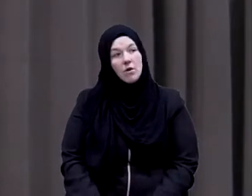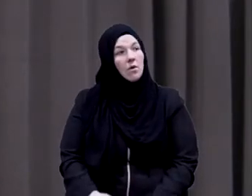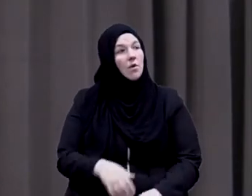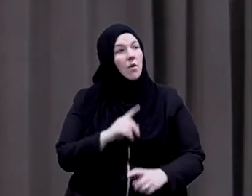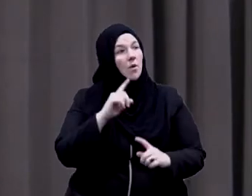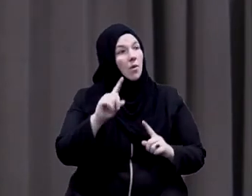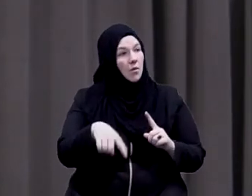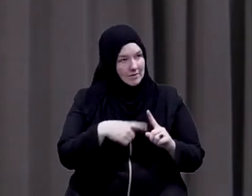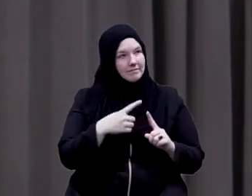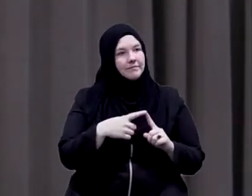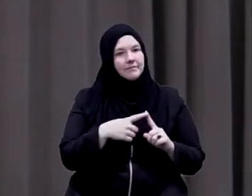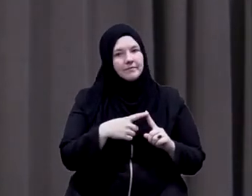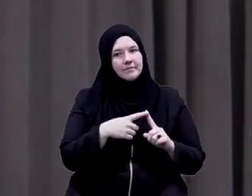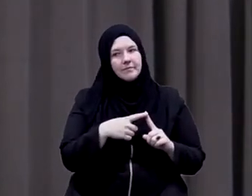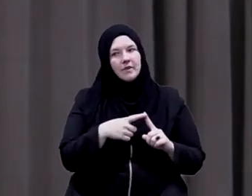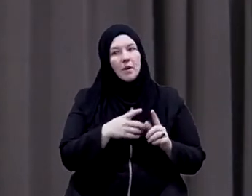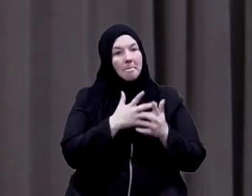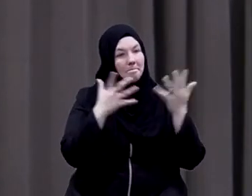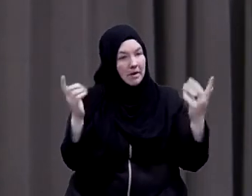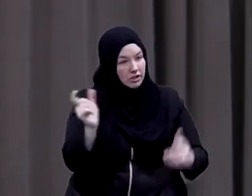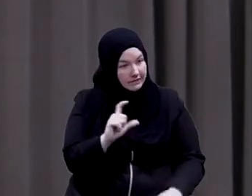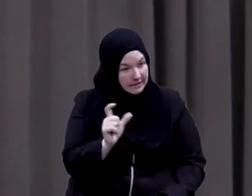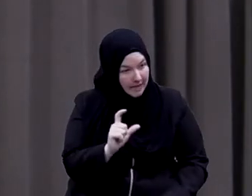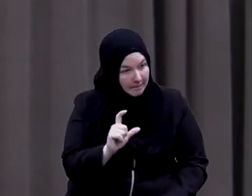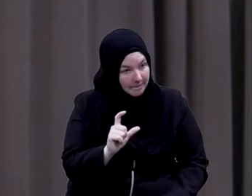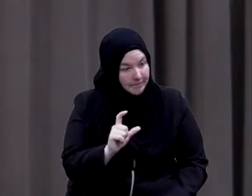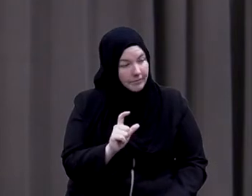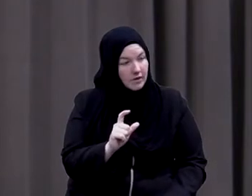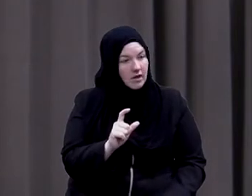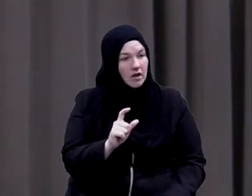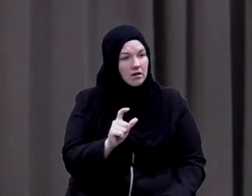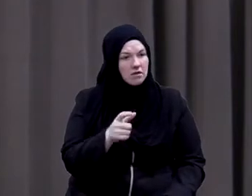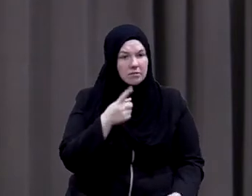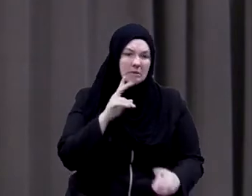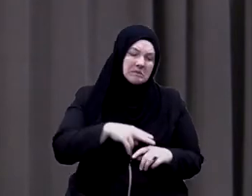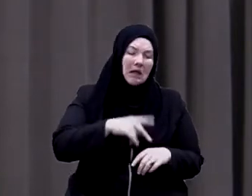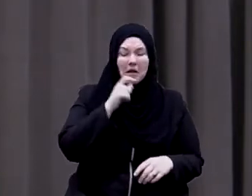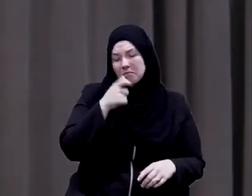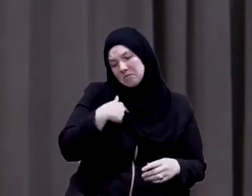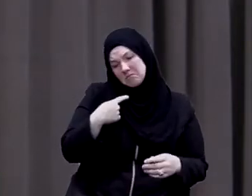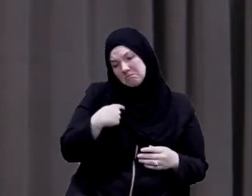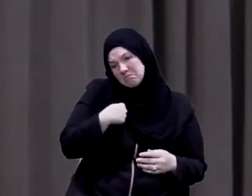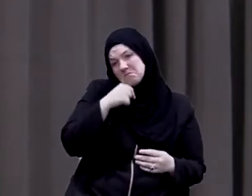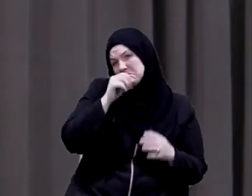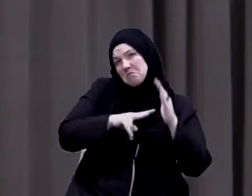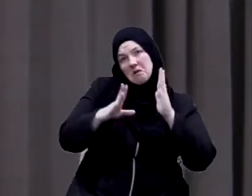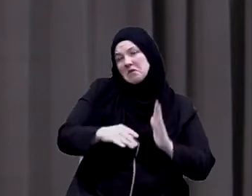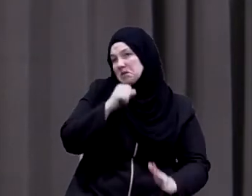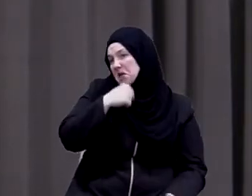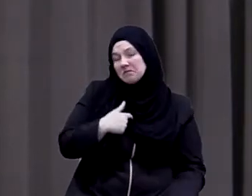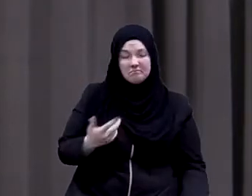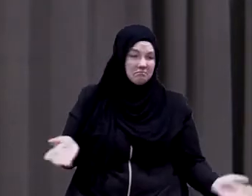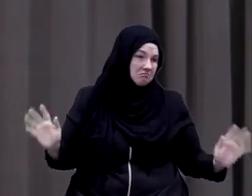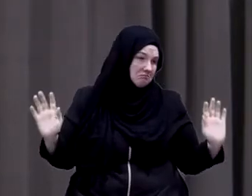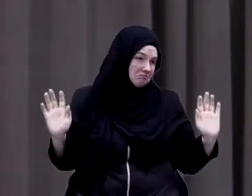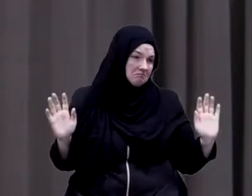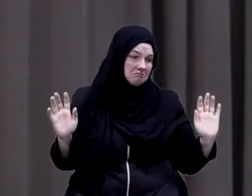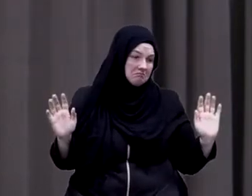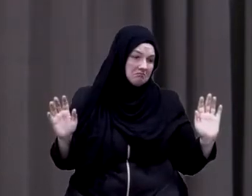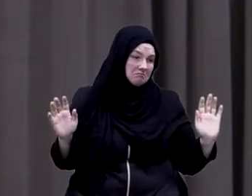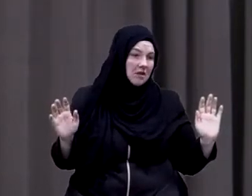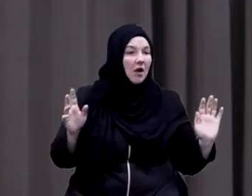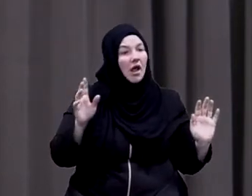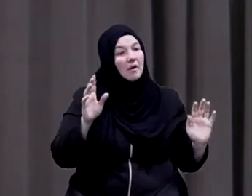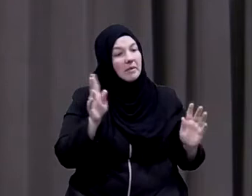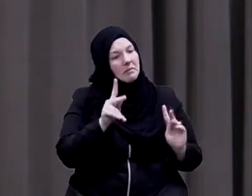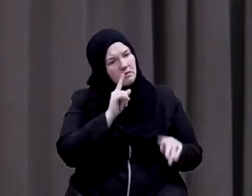we discounted much of Islam by saying, I am not the prophet. Whenever reminded, the prophet used to do this, I am